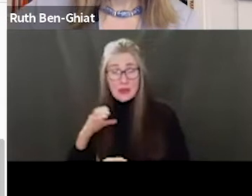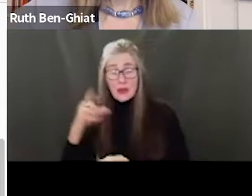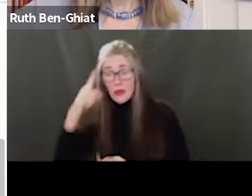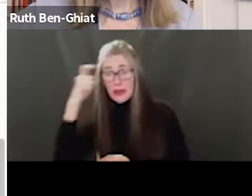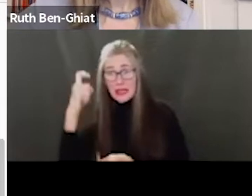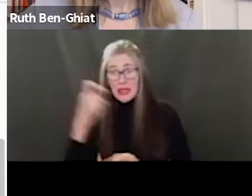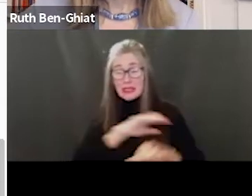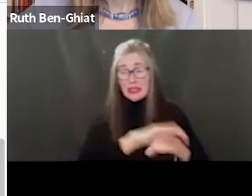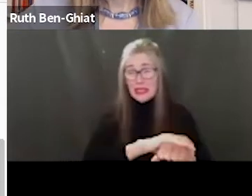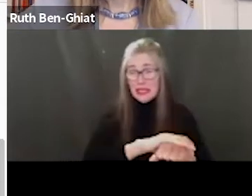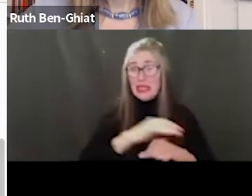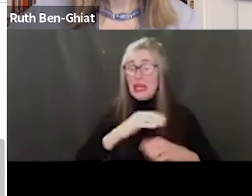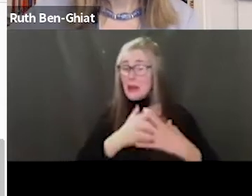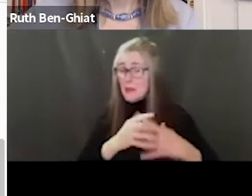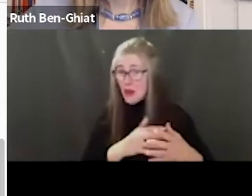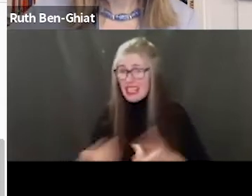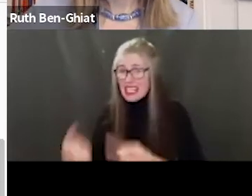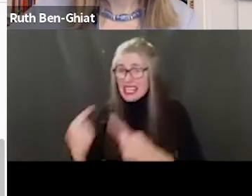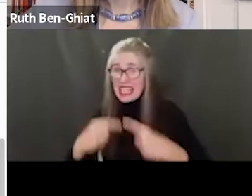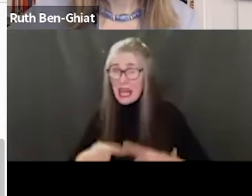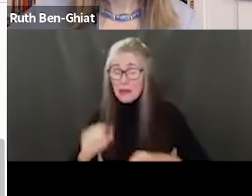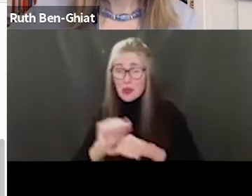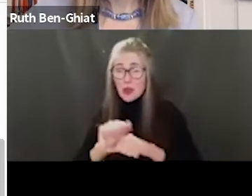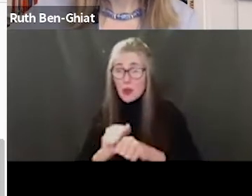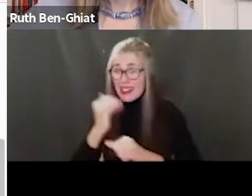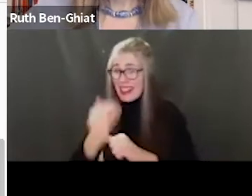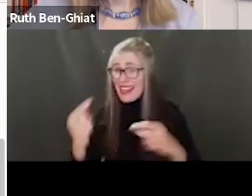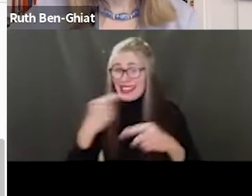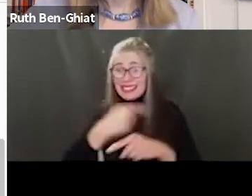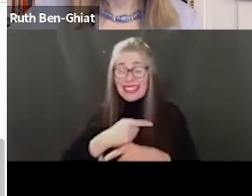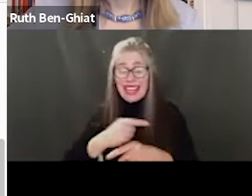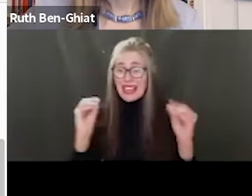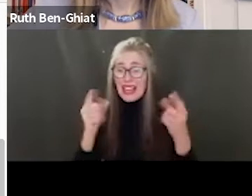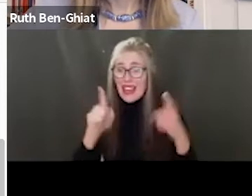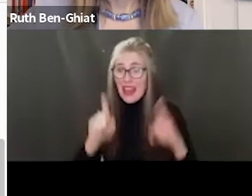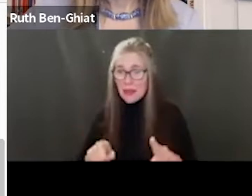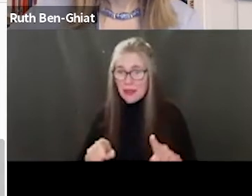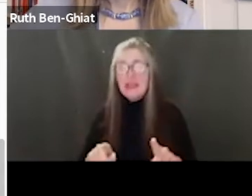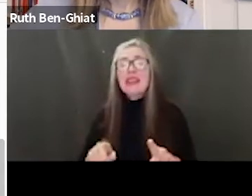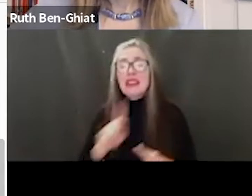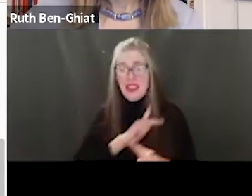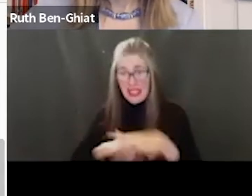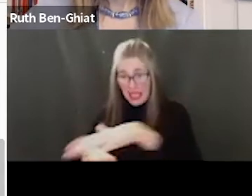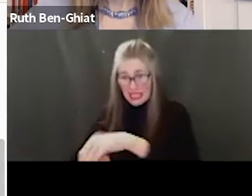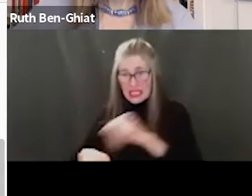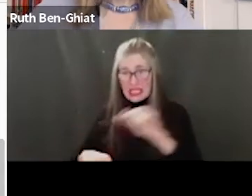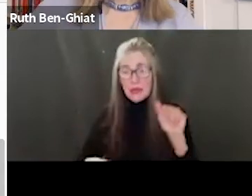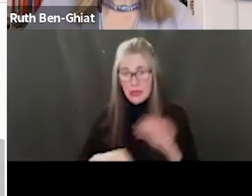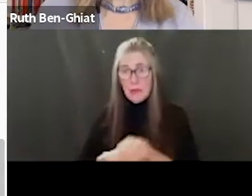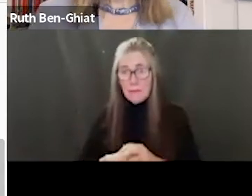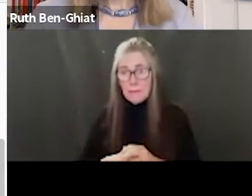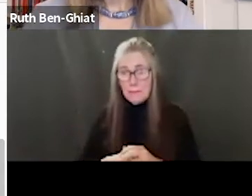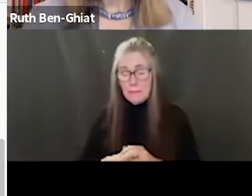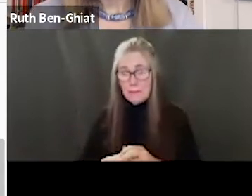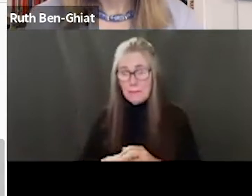emergency, he came to work the next day as though nothing had happened, and then the king summoned him and arrested him. So